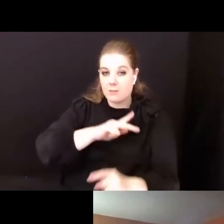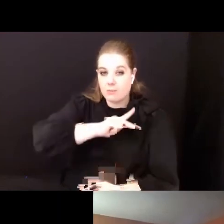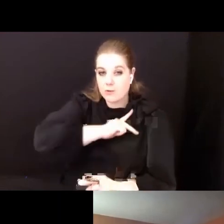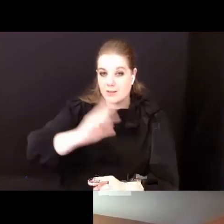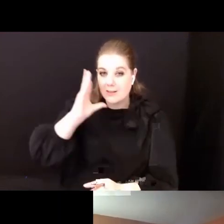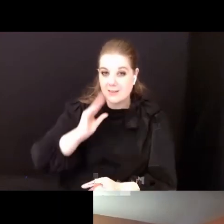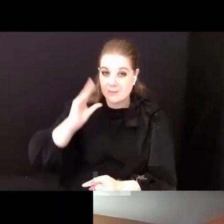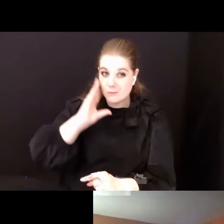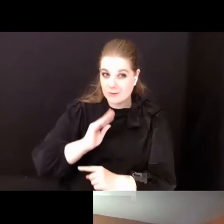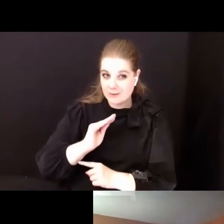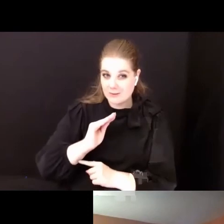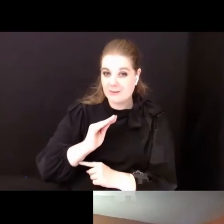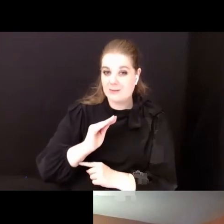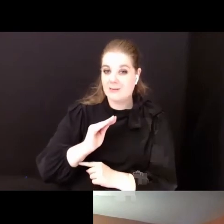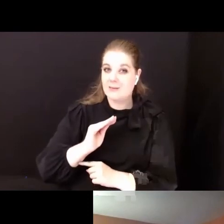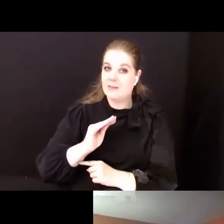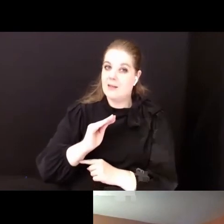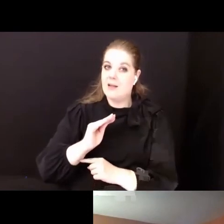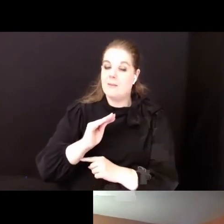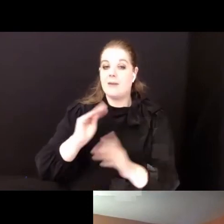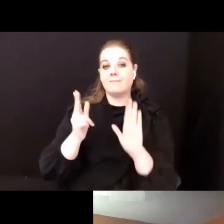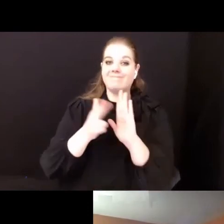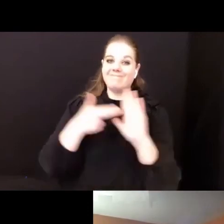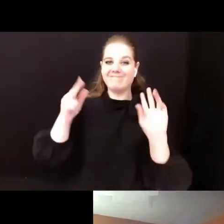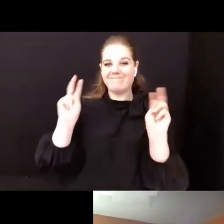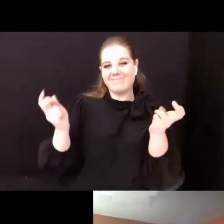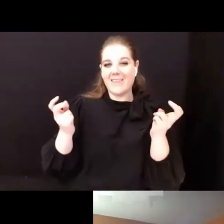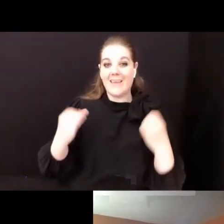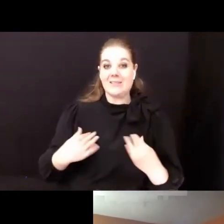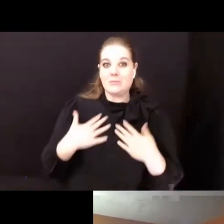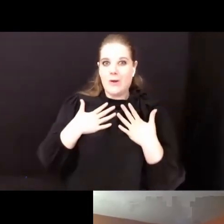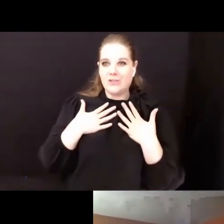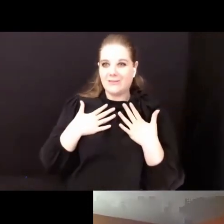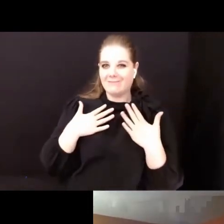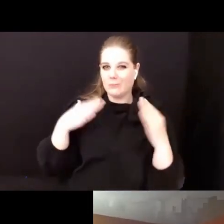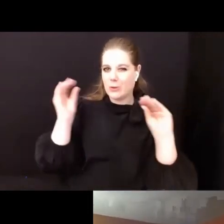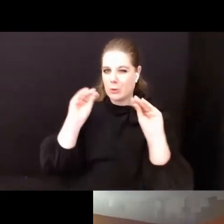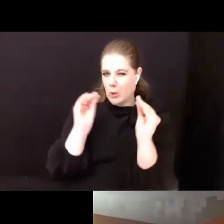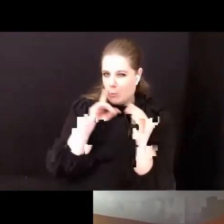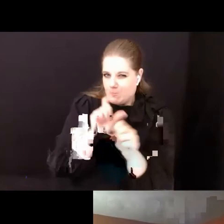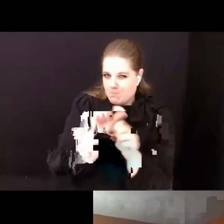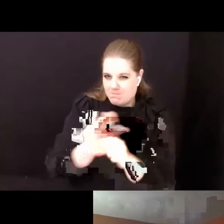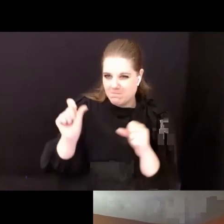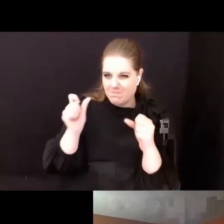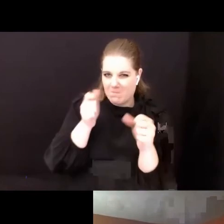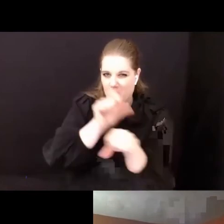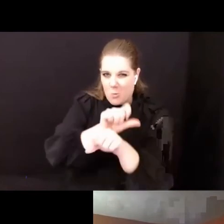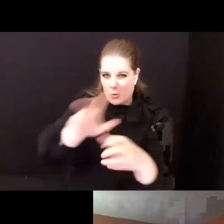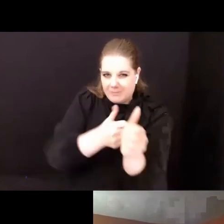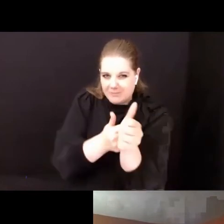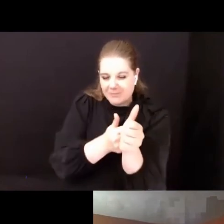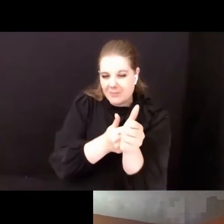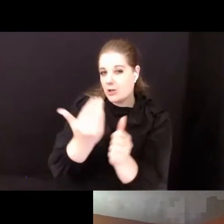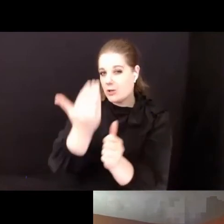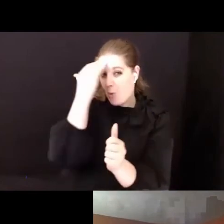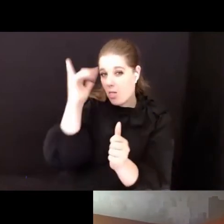being considered an inspiration with no substance behind it, AKA inspiration